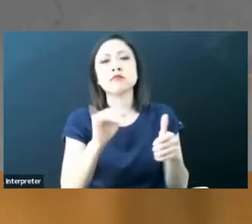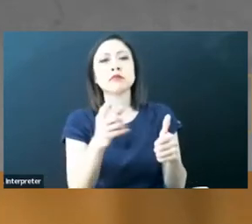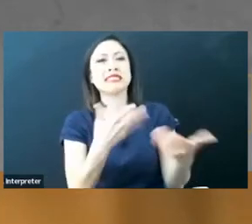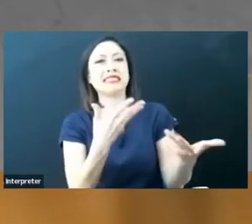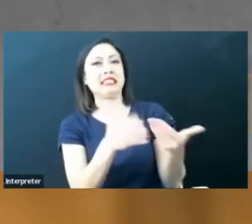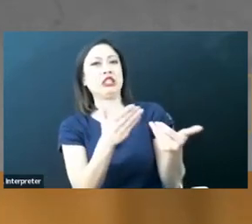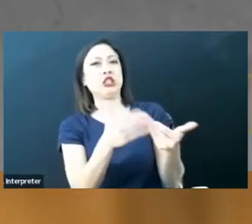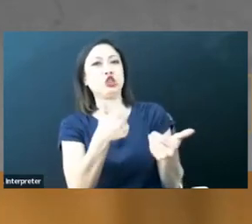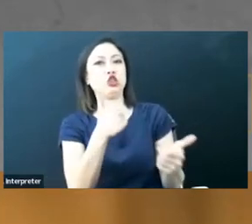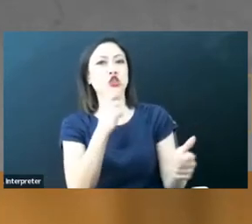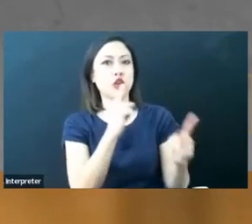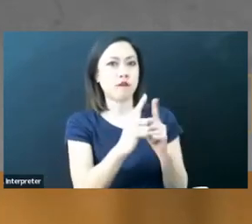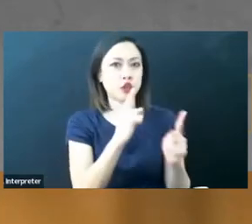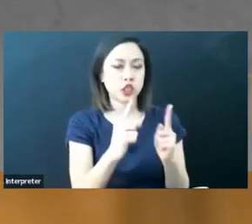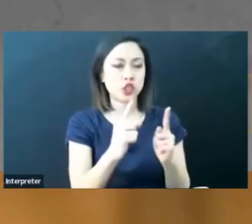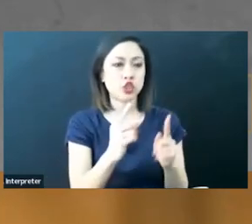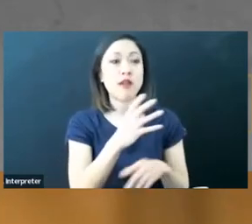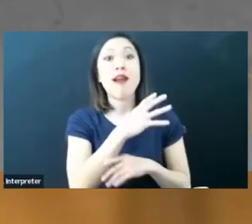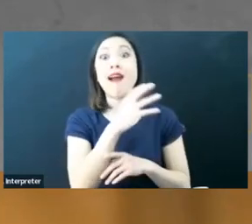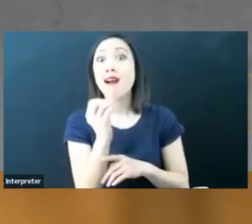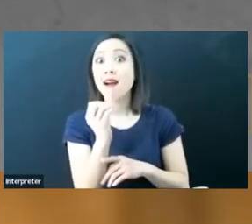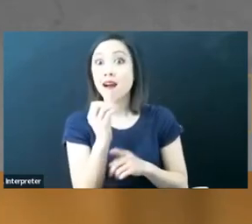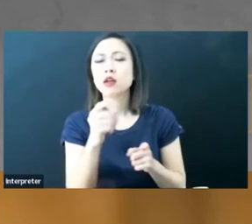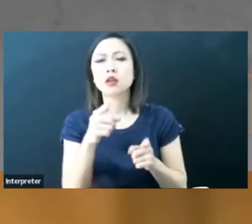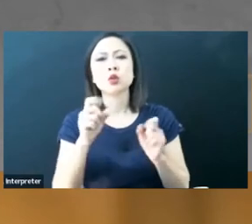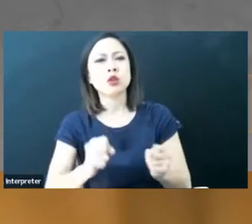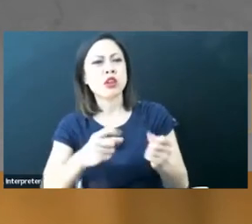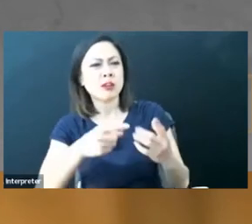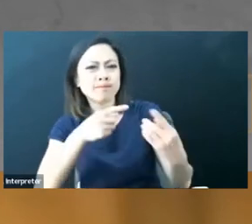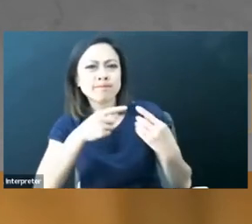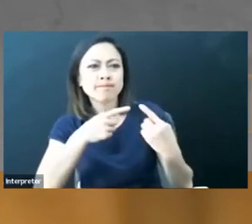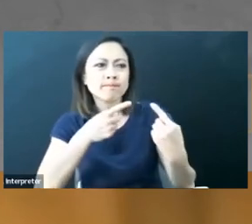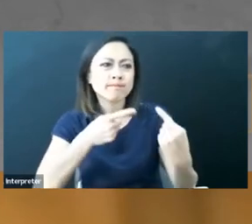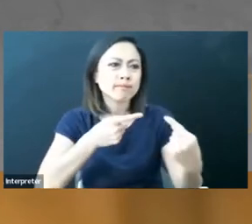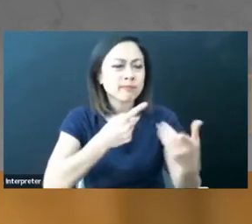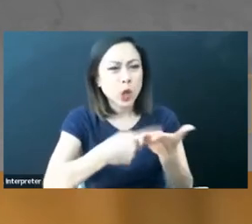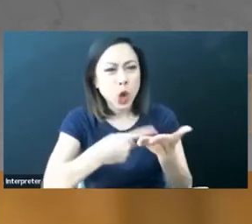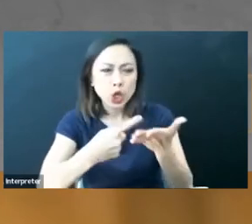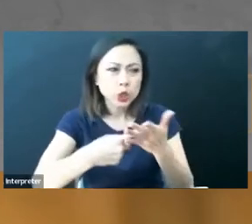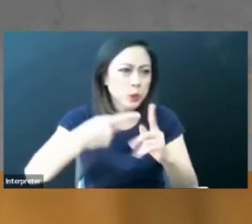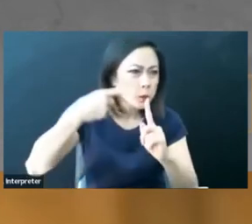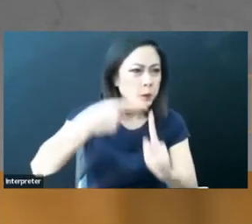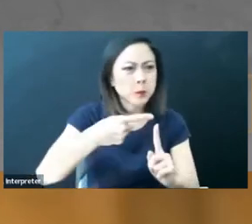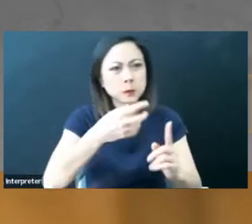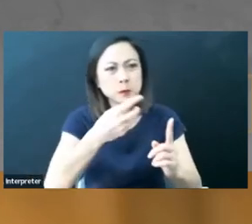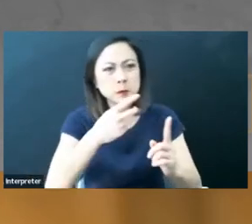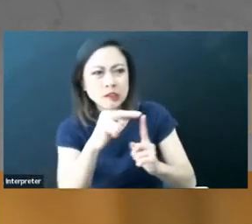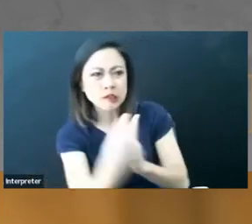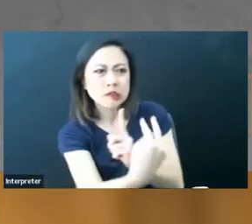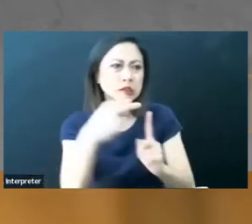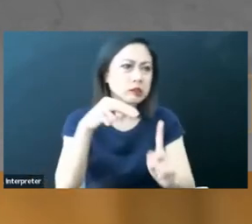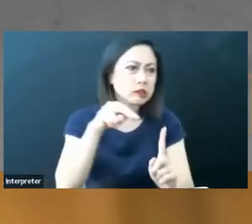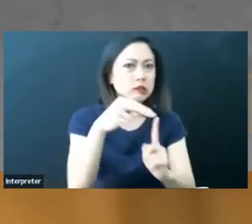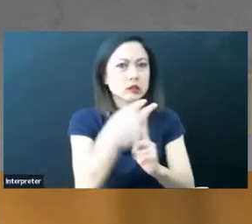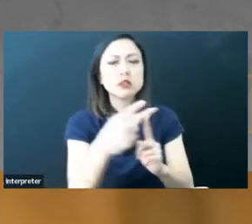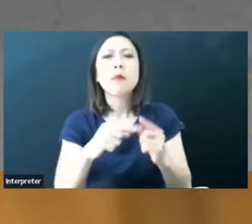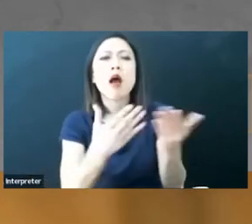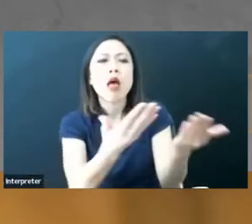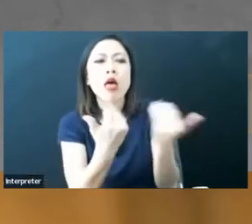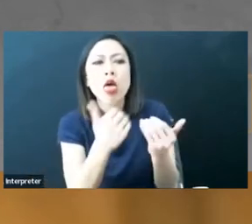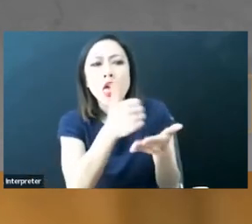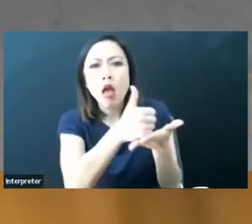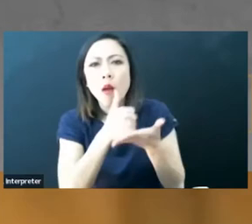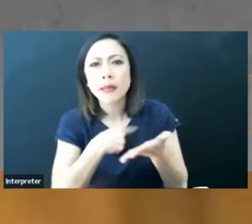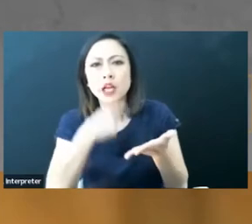where you can argue a lot of different elements of it, but help me understand which parameters are important. And so for me,